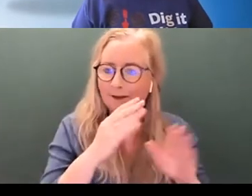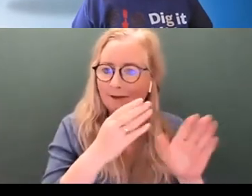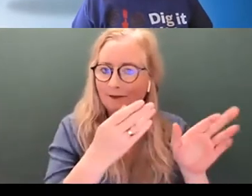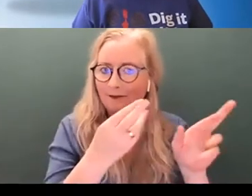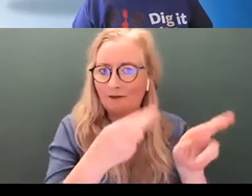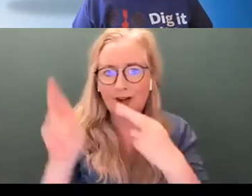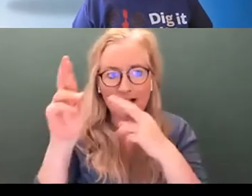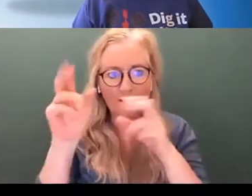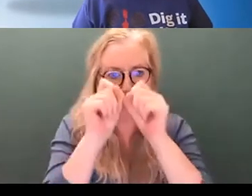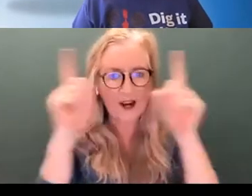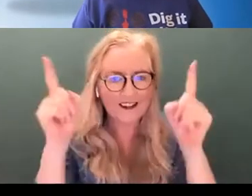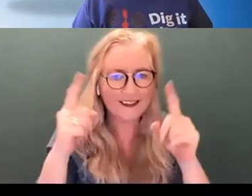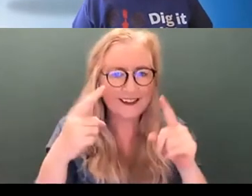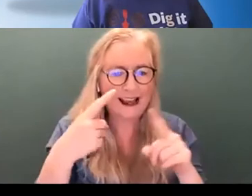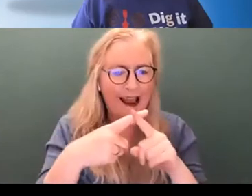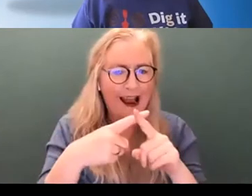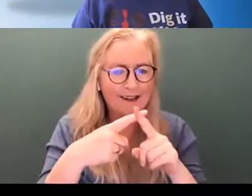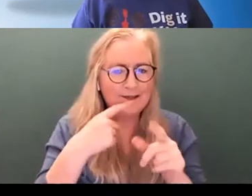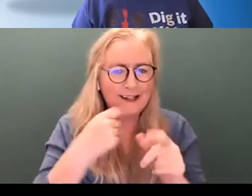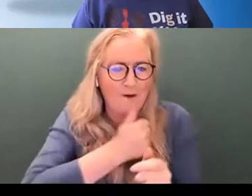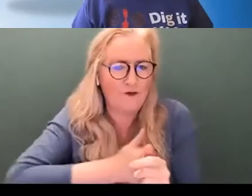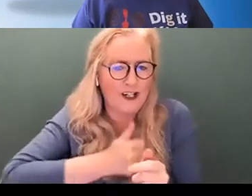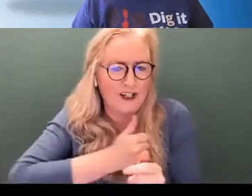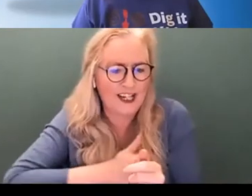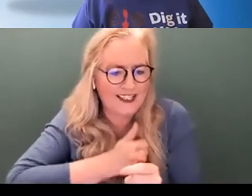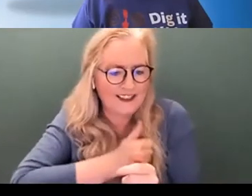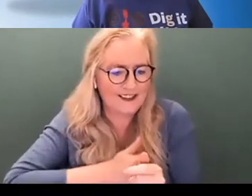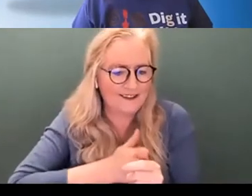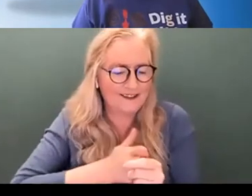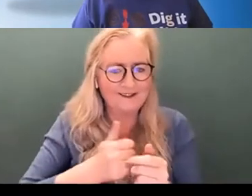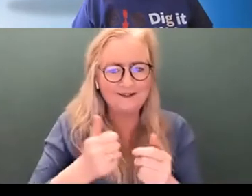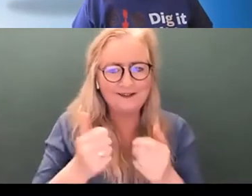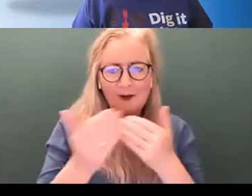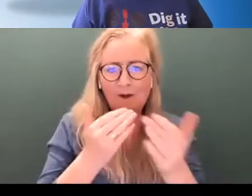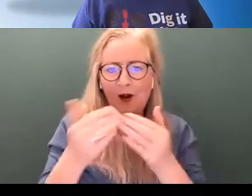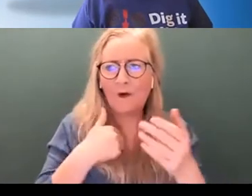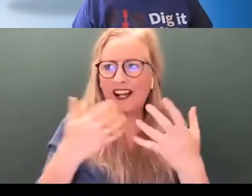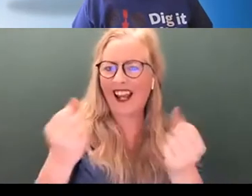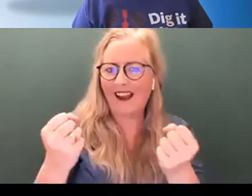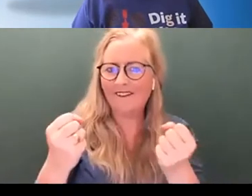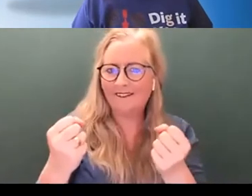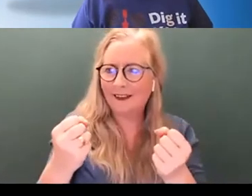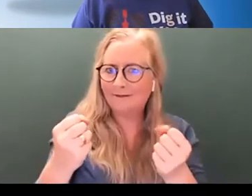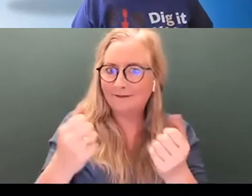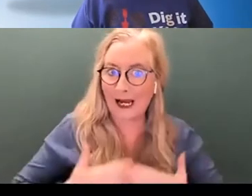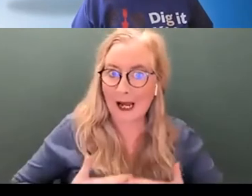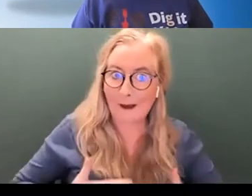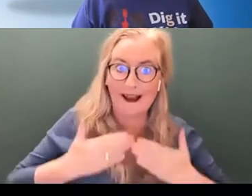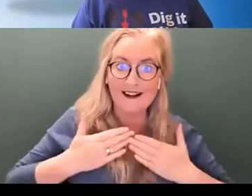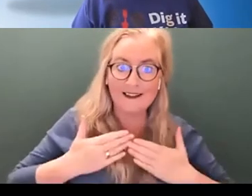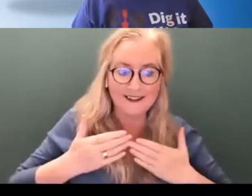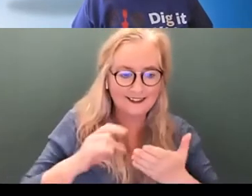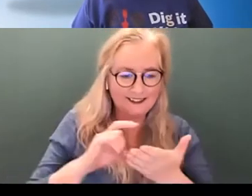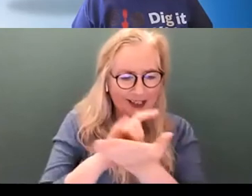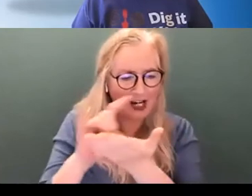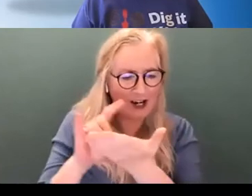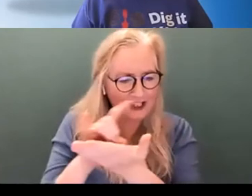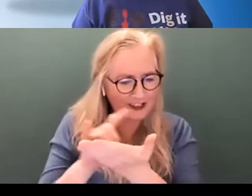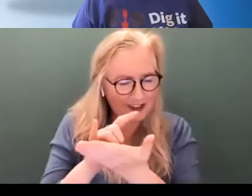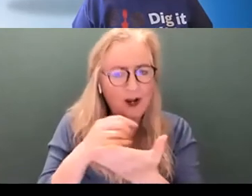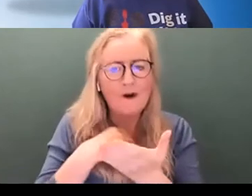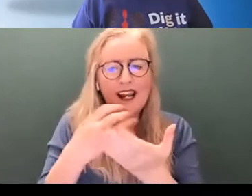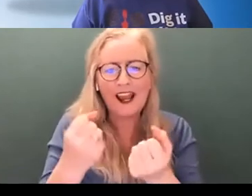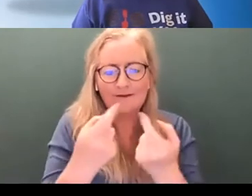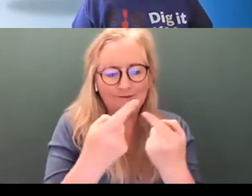appreciation in Ireland's amazing heritage. We have lots of partners